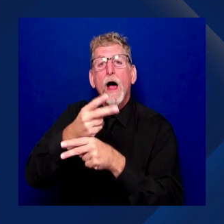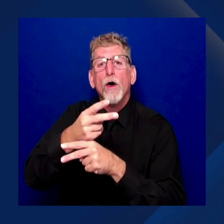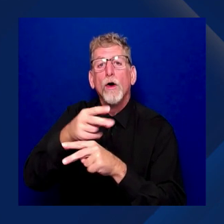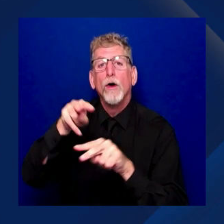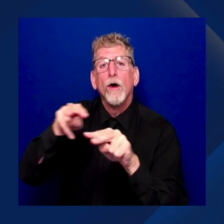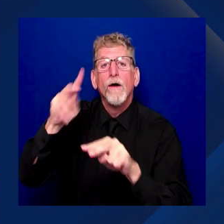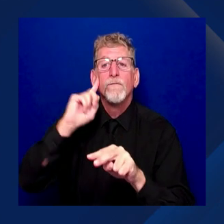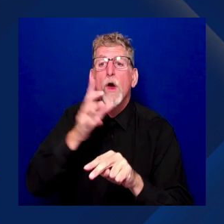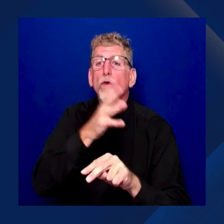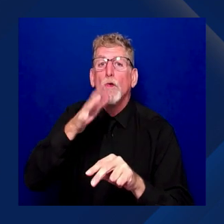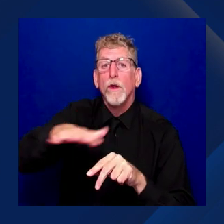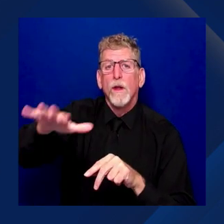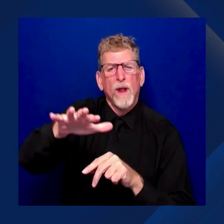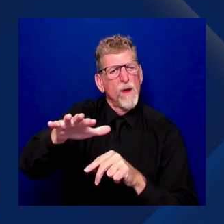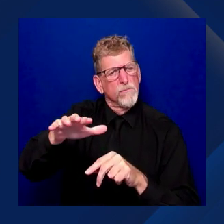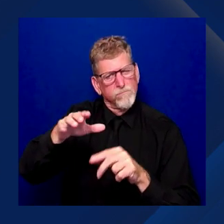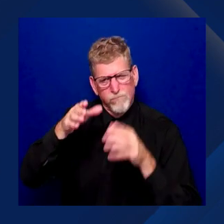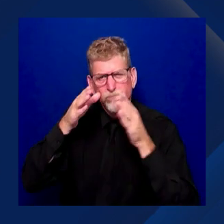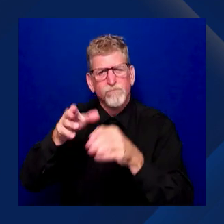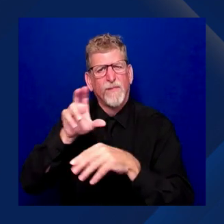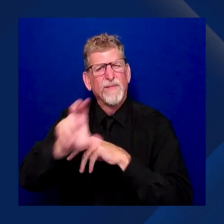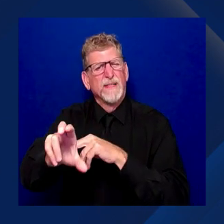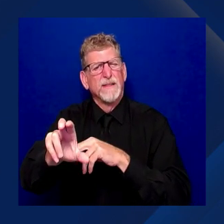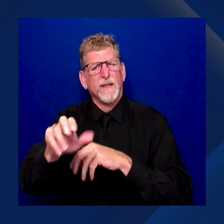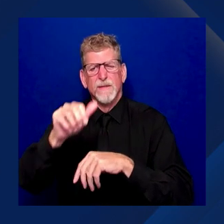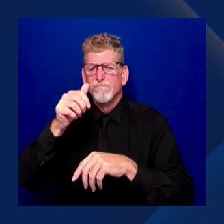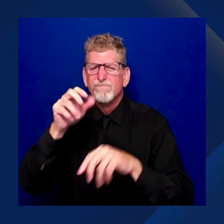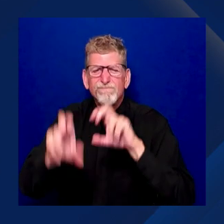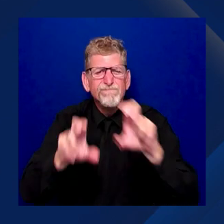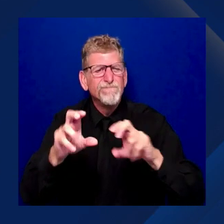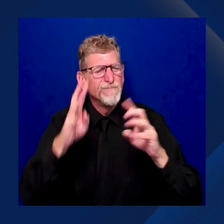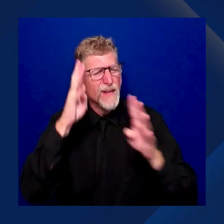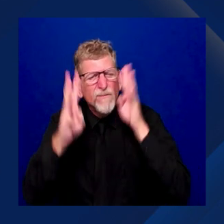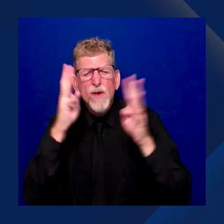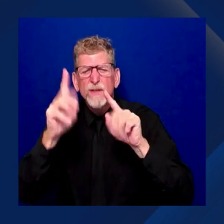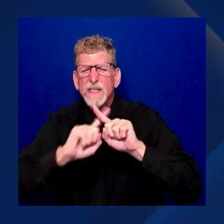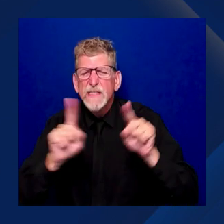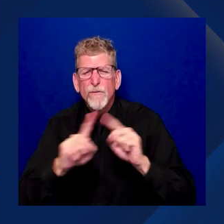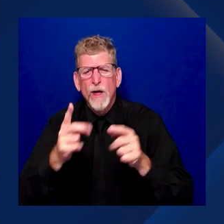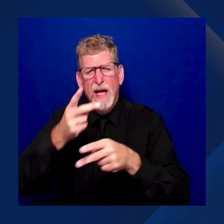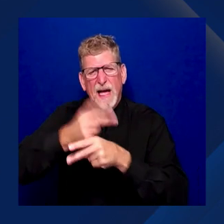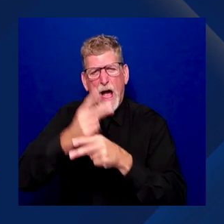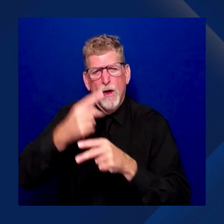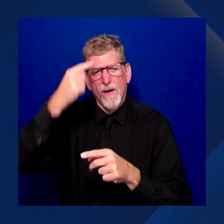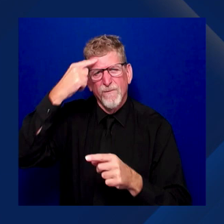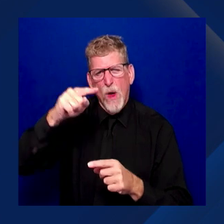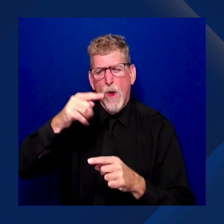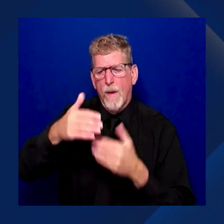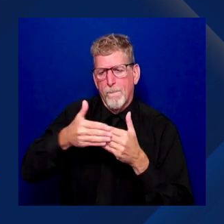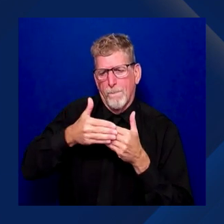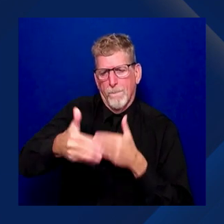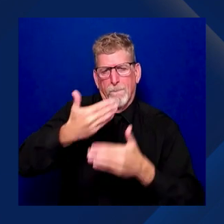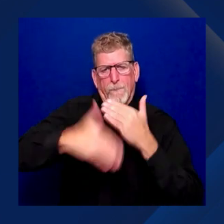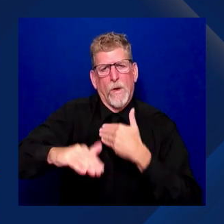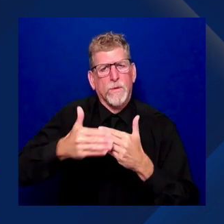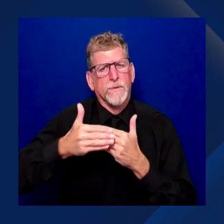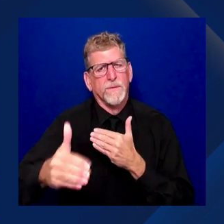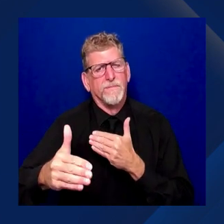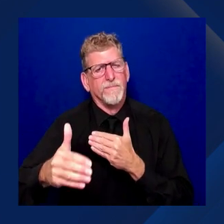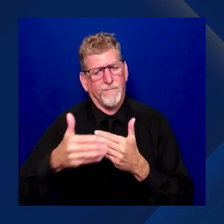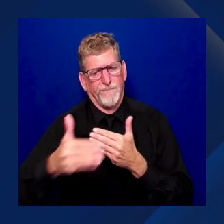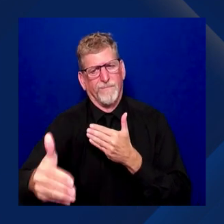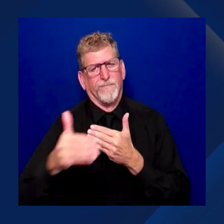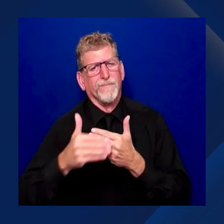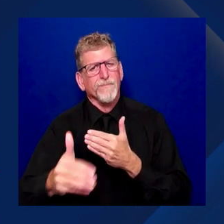in innovative care models for the postpartum period, to invest in education programs for maternal health